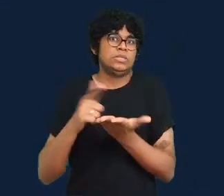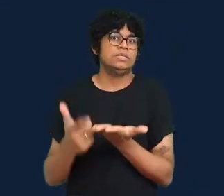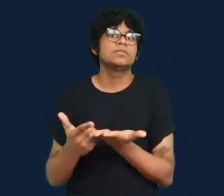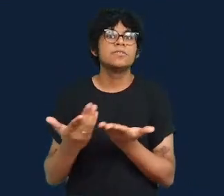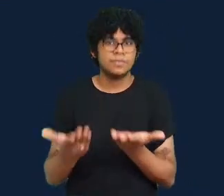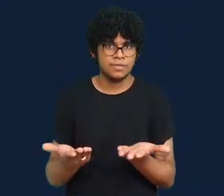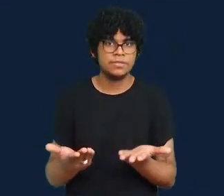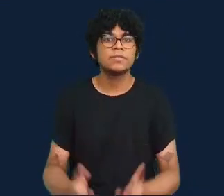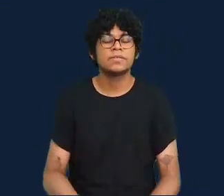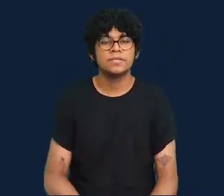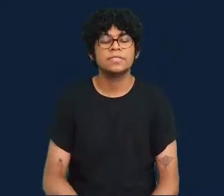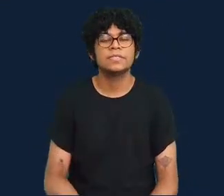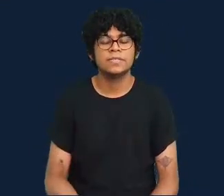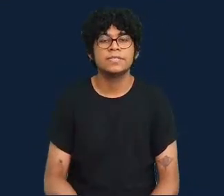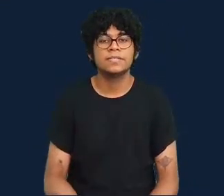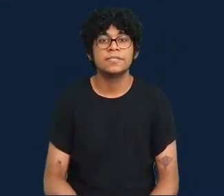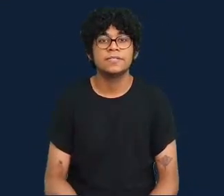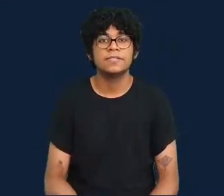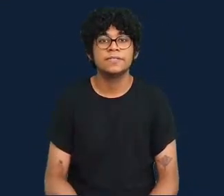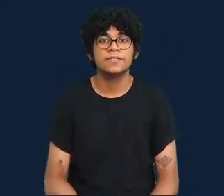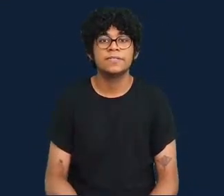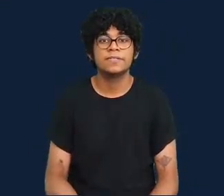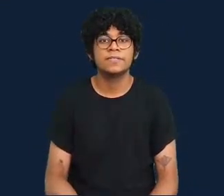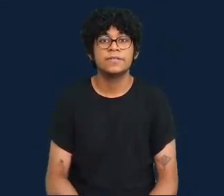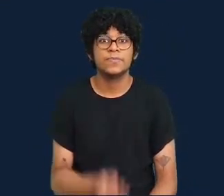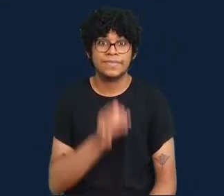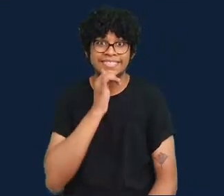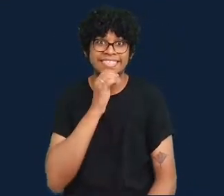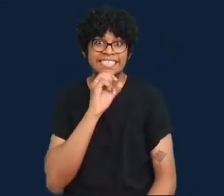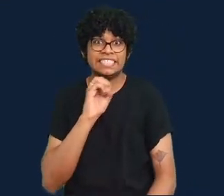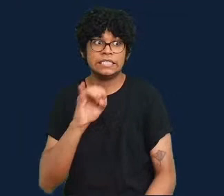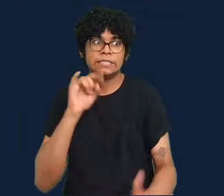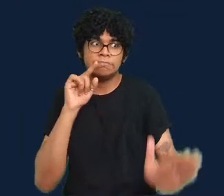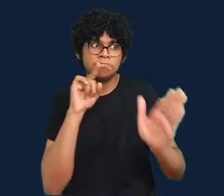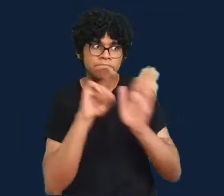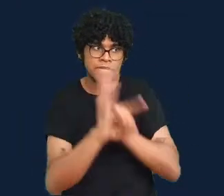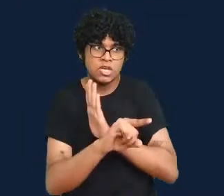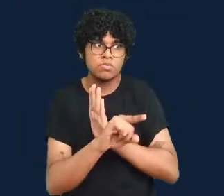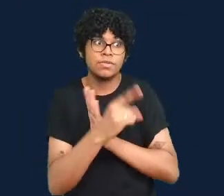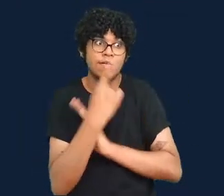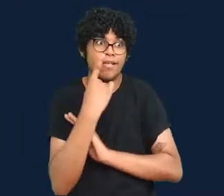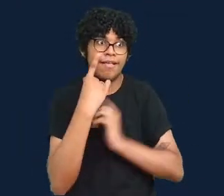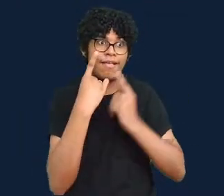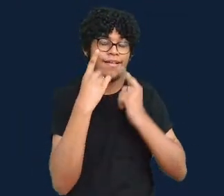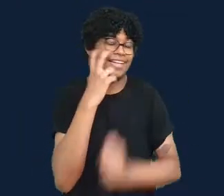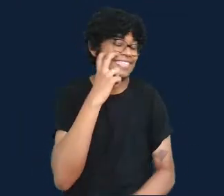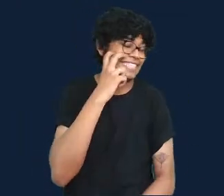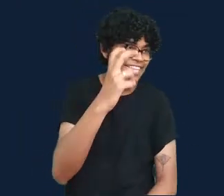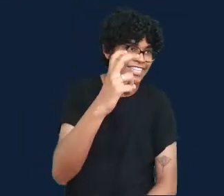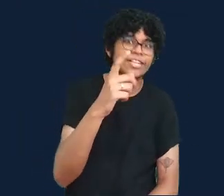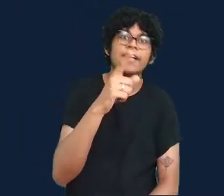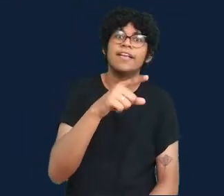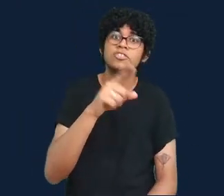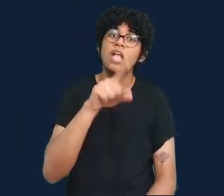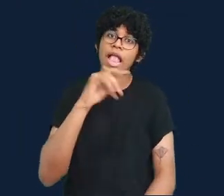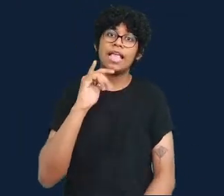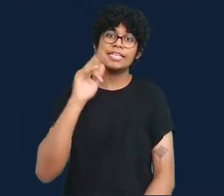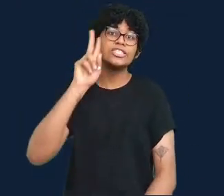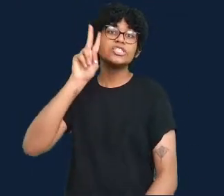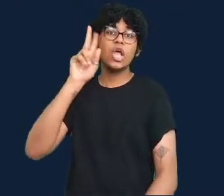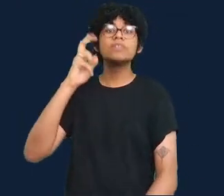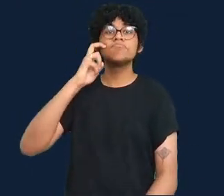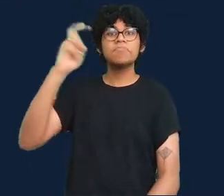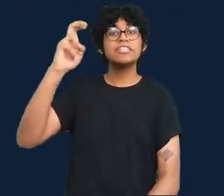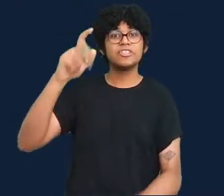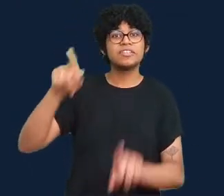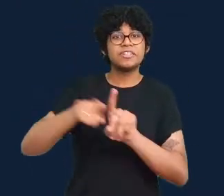interesting questions, you'll tell interesting stories. So it is that cycle. Creative, I don't